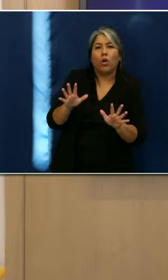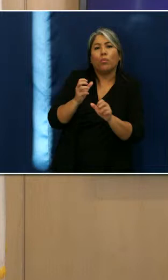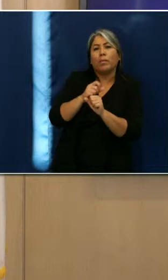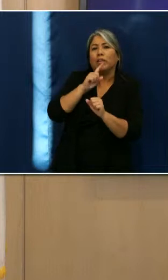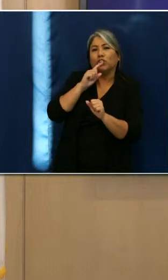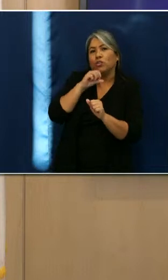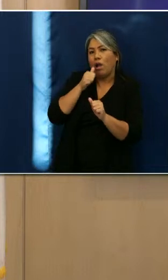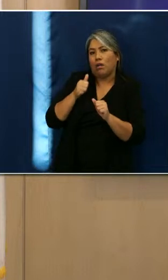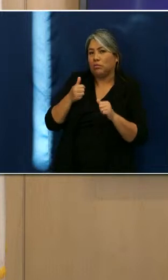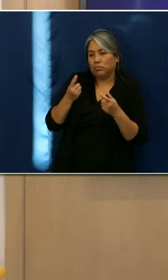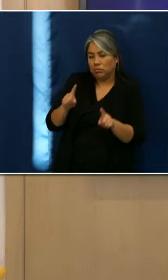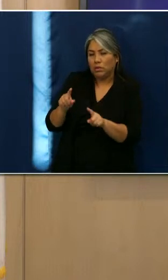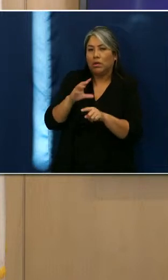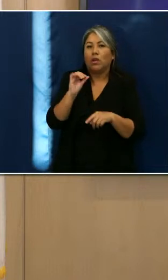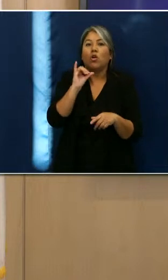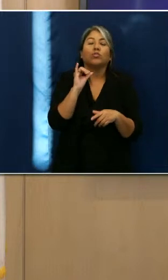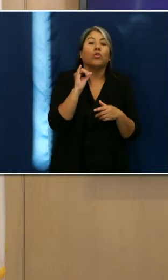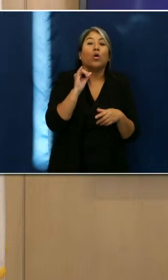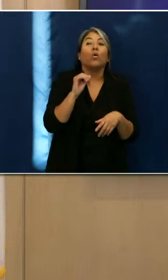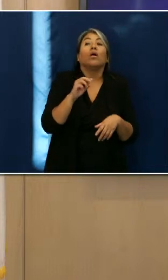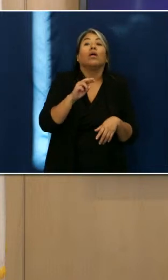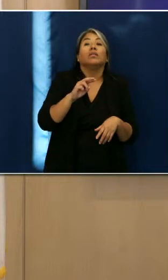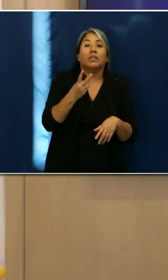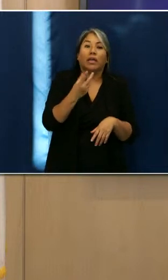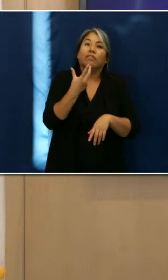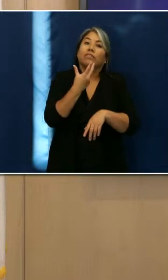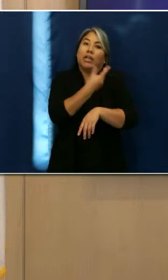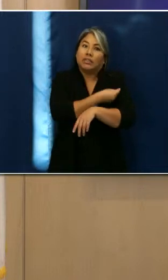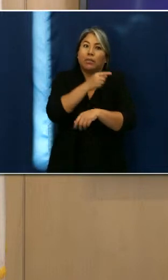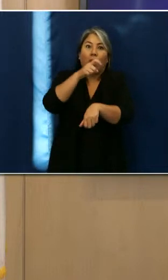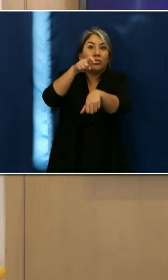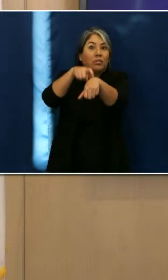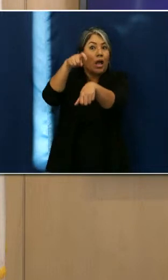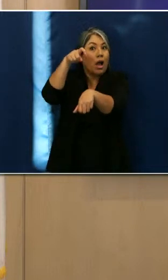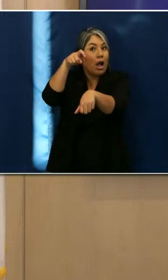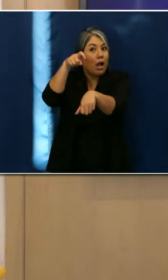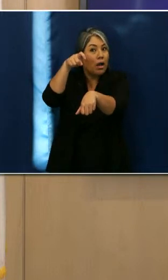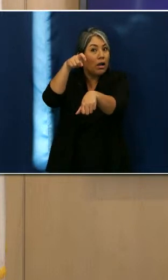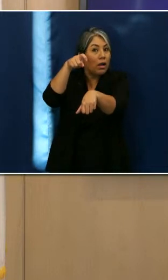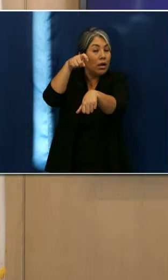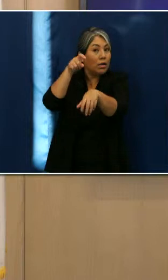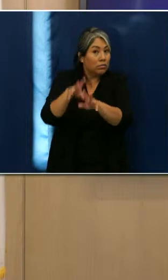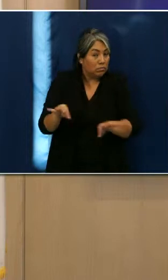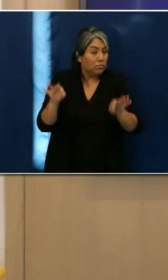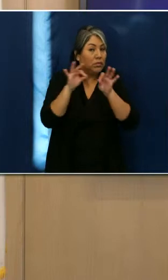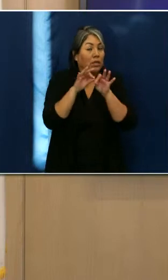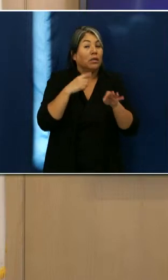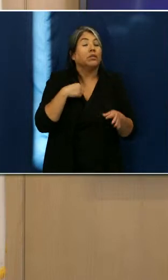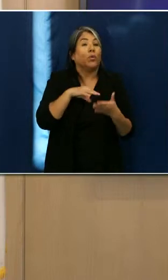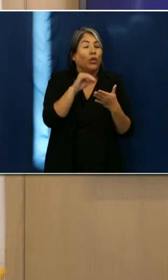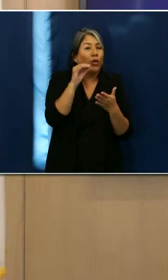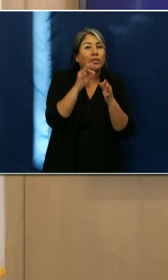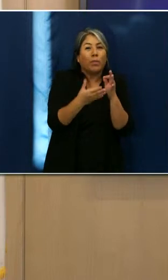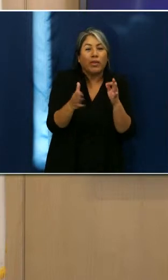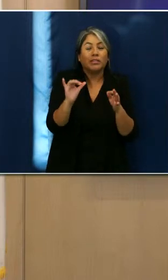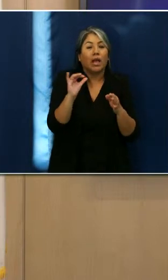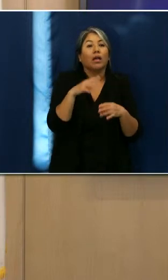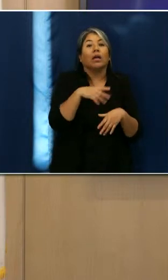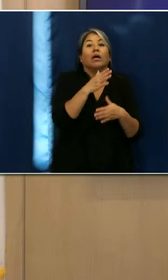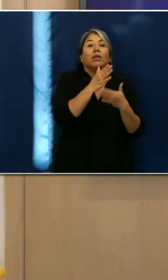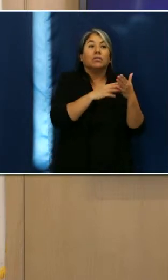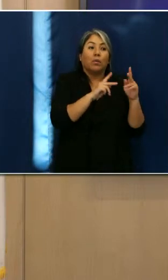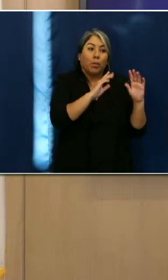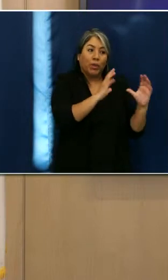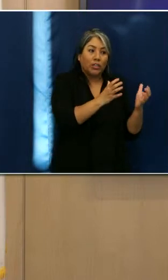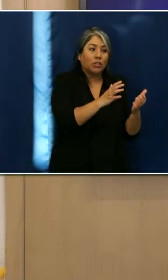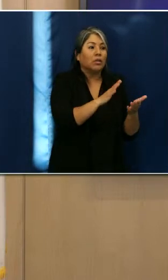getting, and also got their second vaccine on time. And we learned simple things like certain populations, a